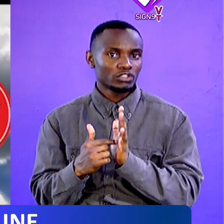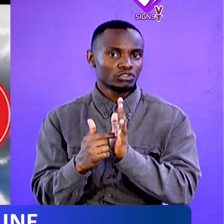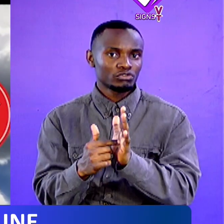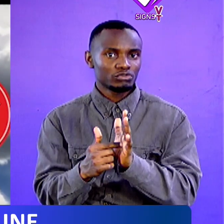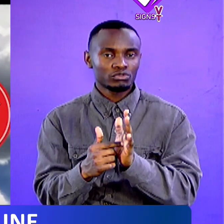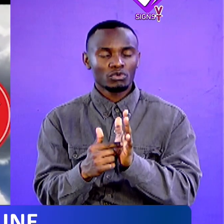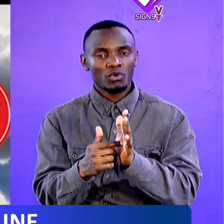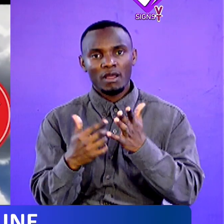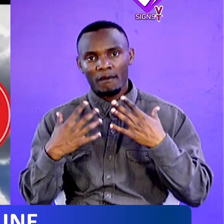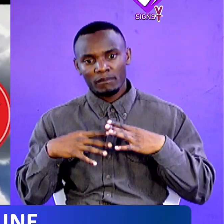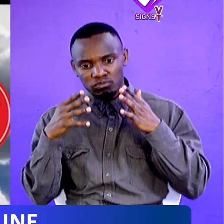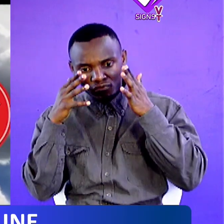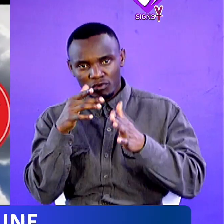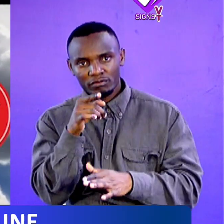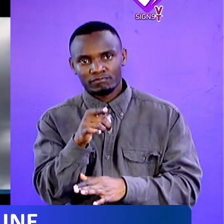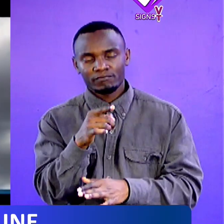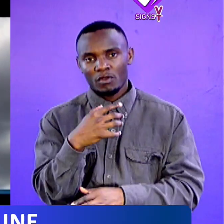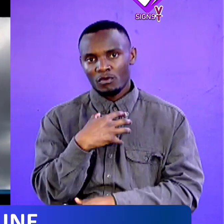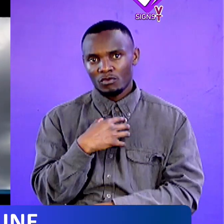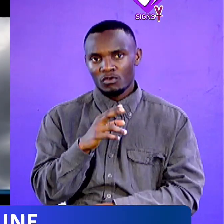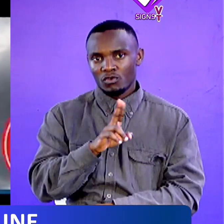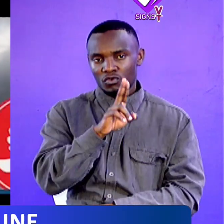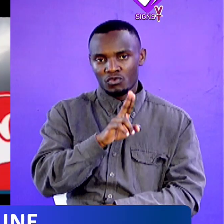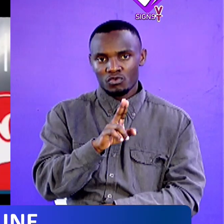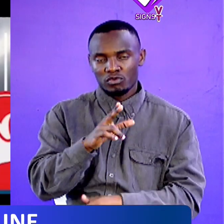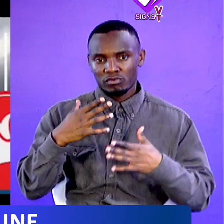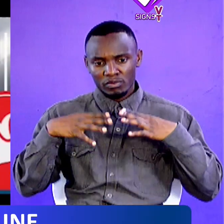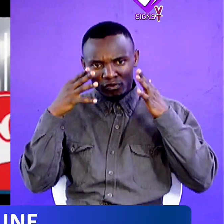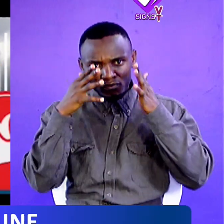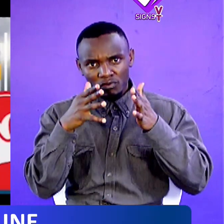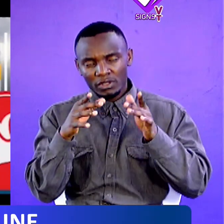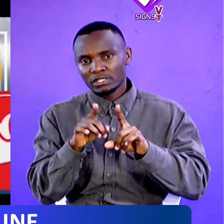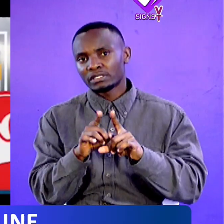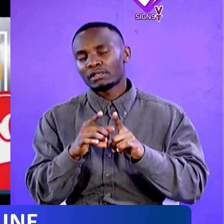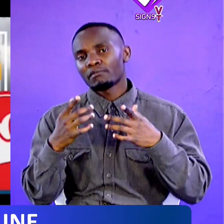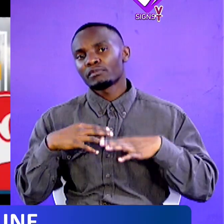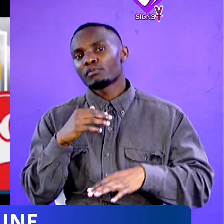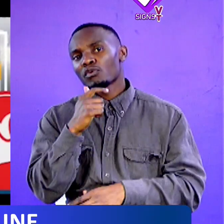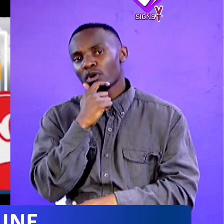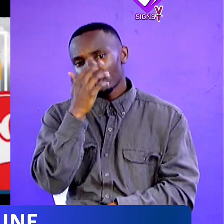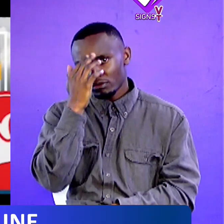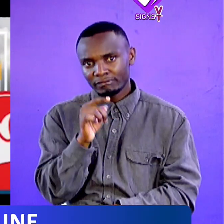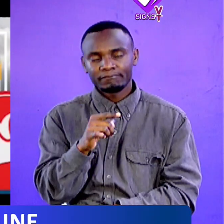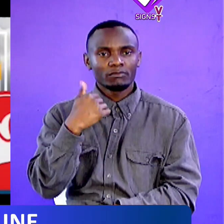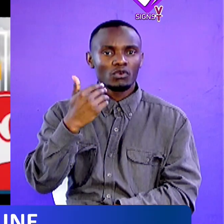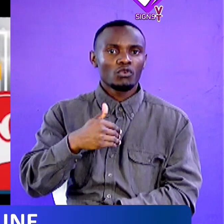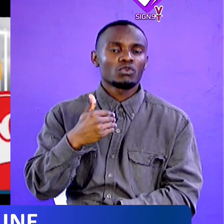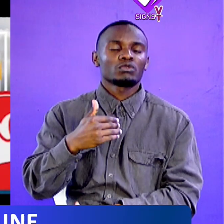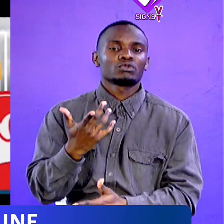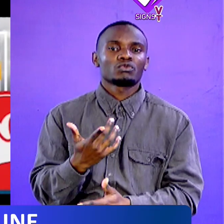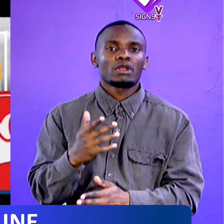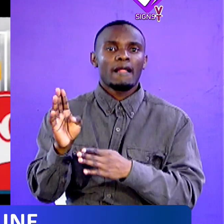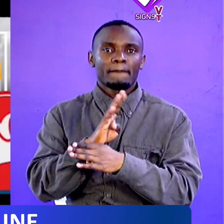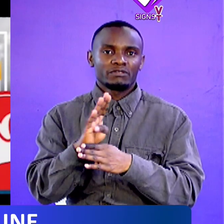sharp focus 3 years after leaving office, raising speculation about his increasingly busy political calendar. And